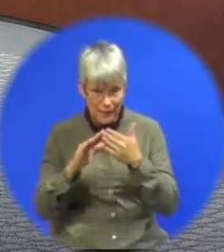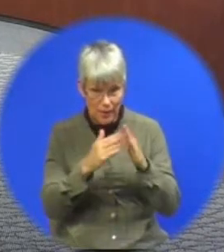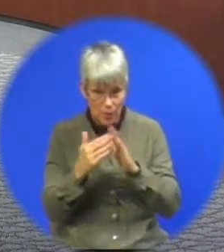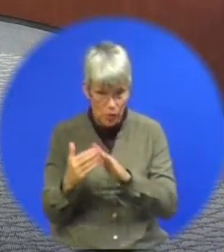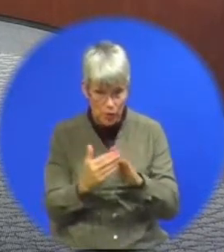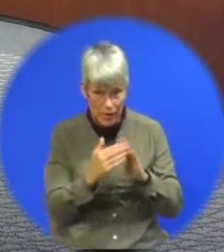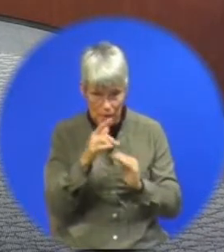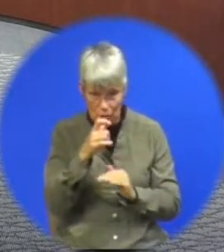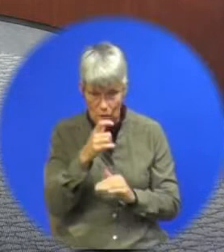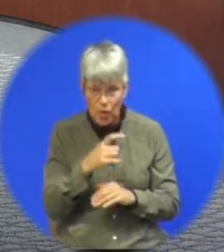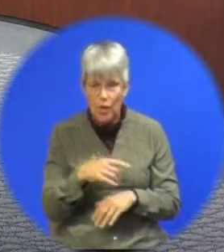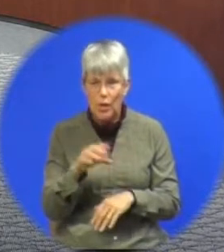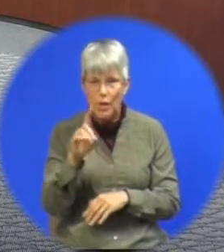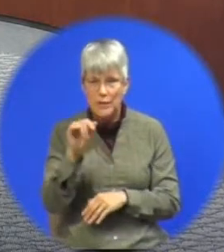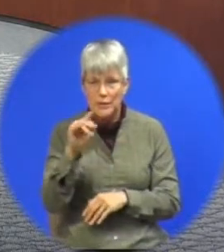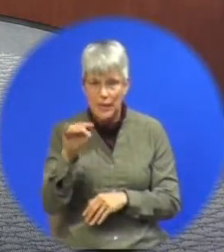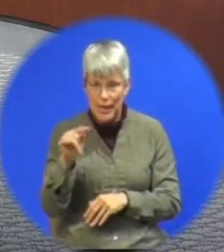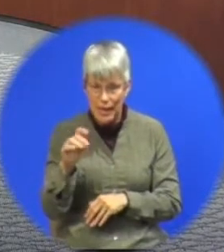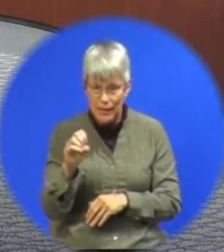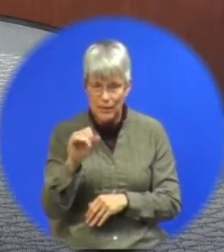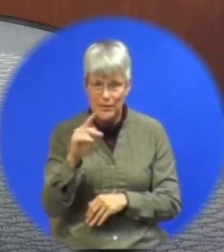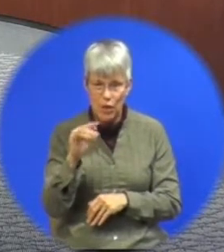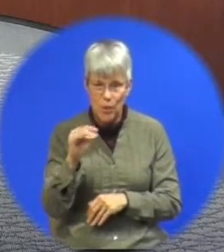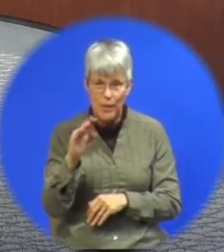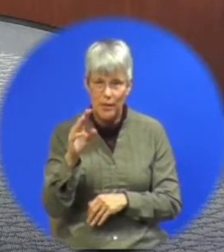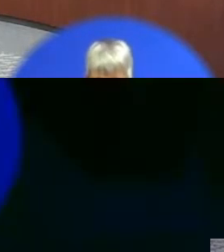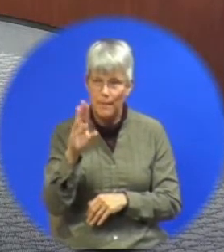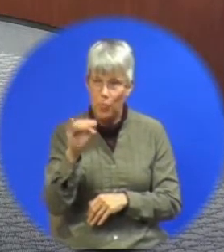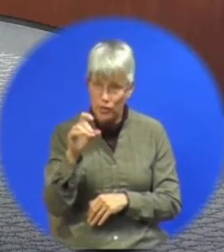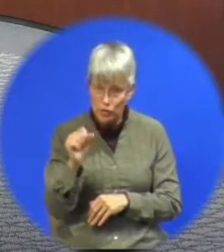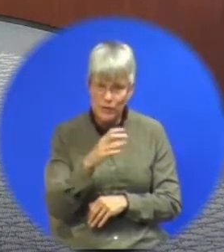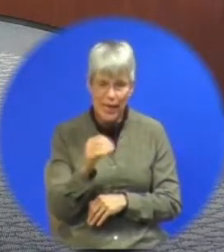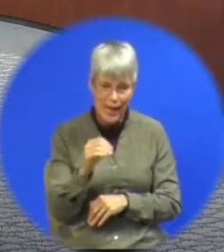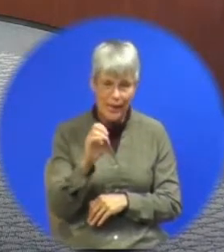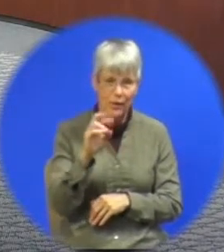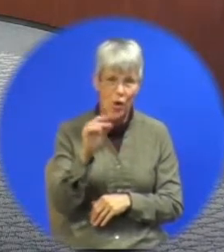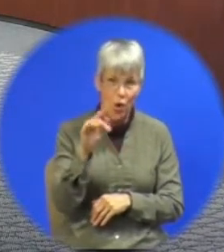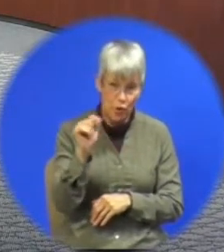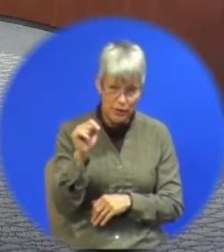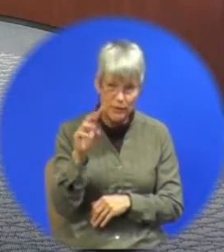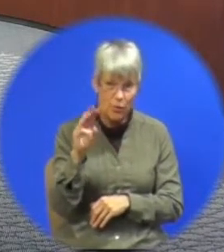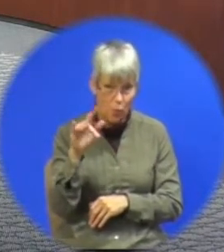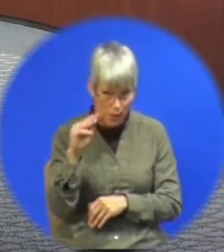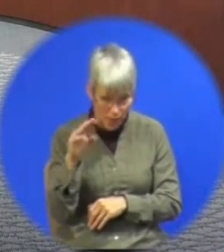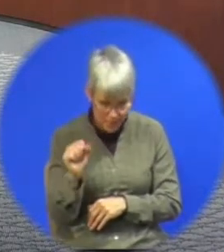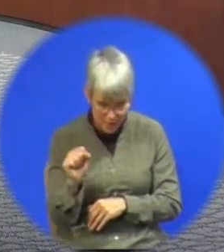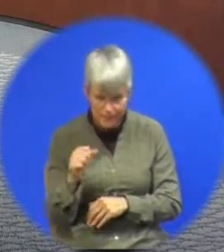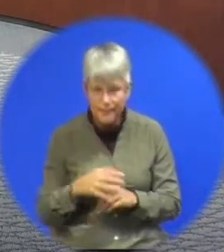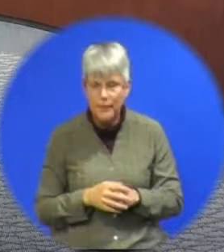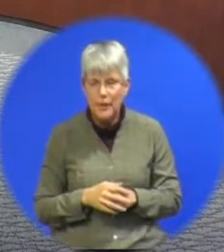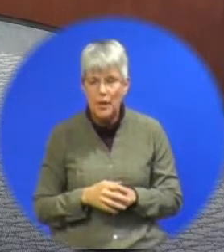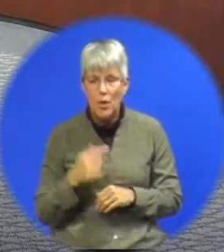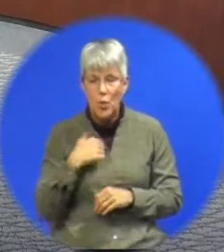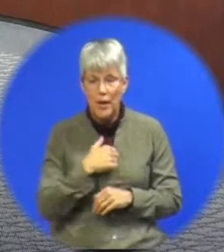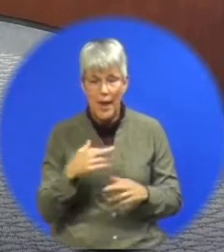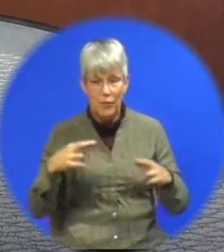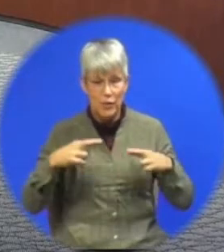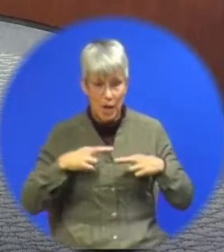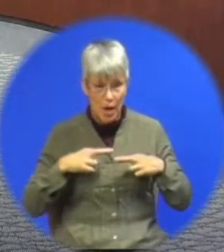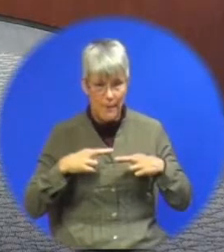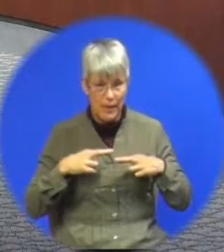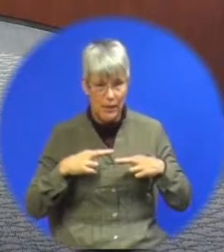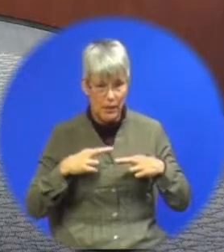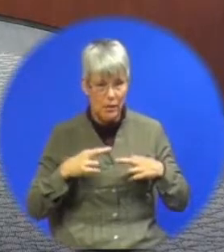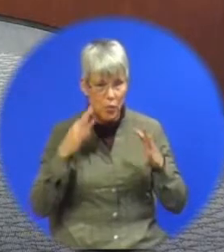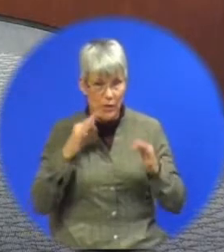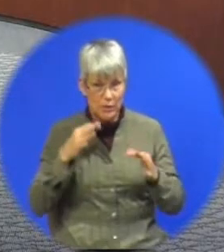we have Danette Stillman-Bridges and Ernest Williams. Our first order of business are some retirement resolutions. If you'll bear with